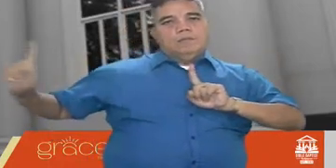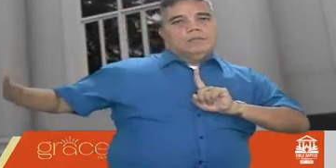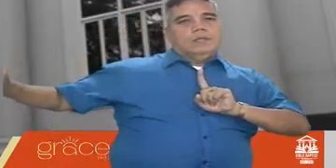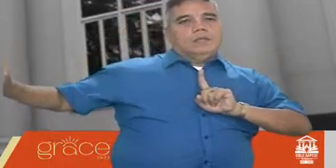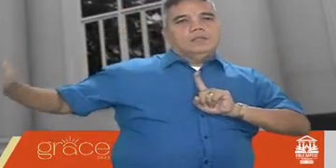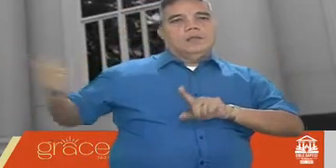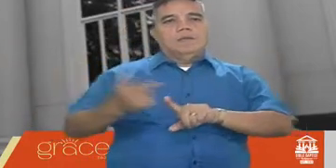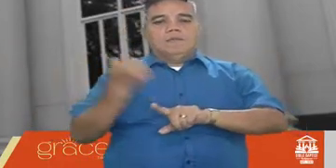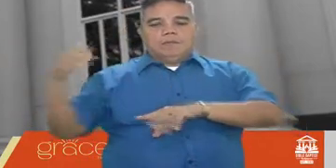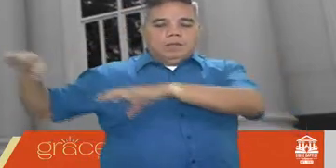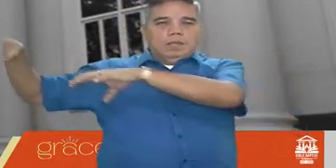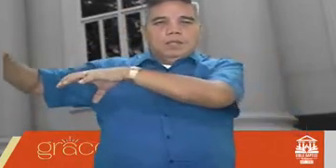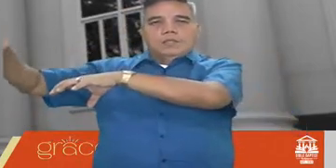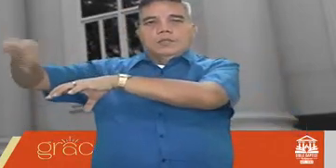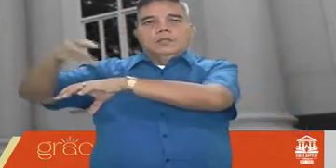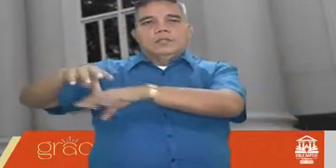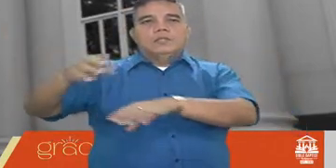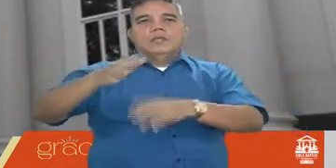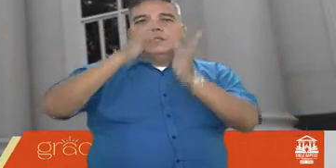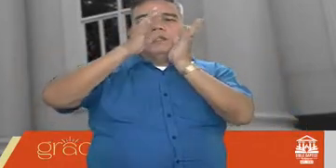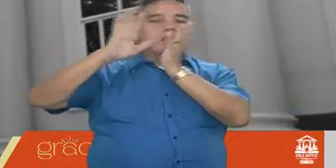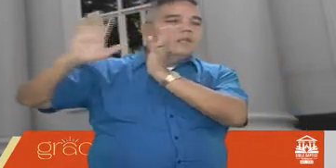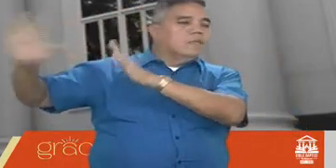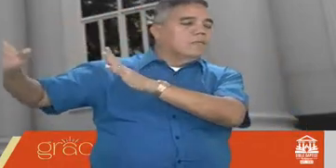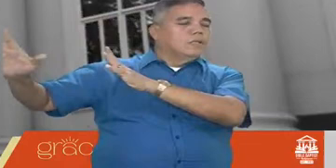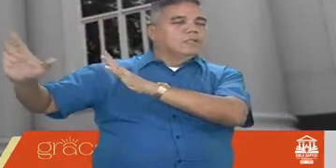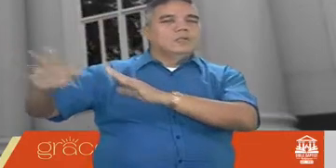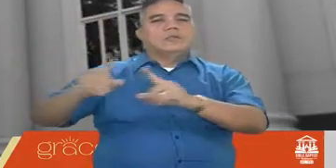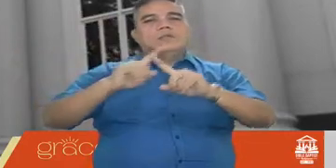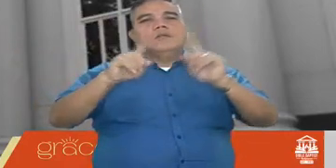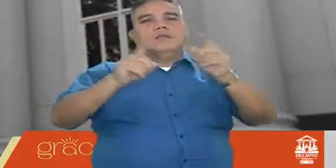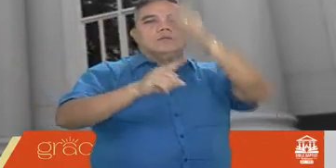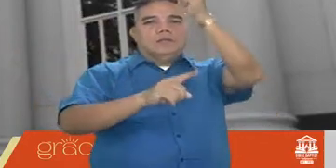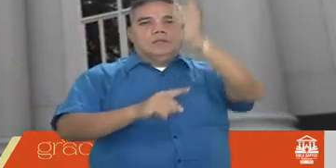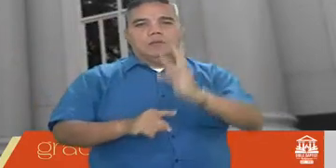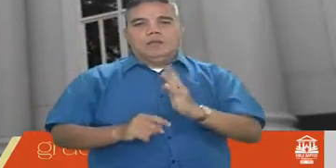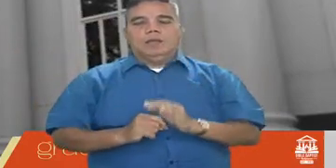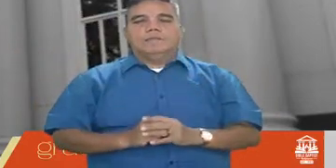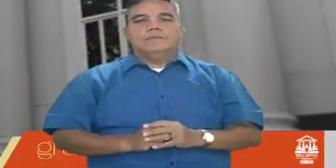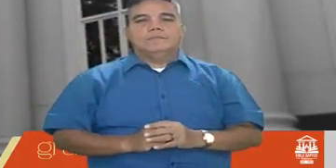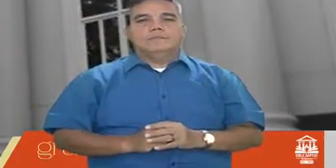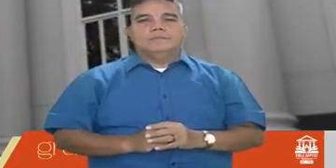separating ourselves from the society that refuses to reverence Him.